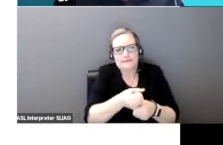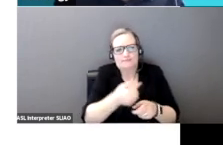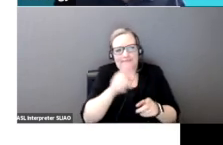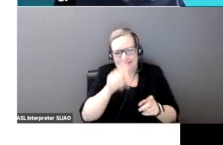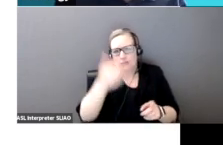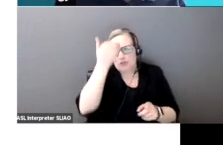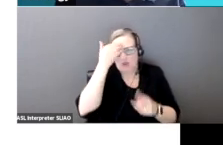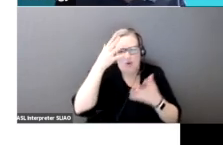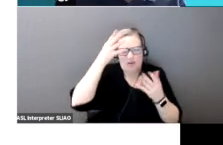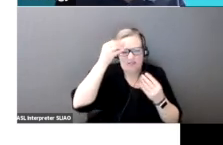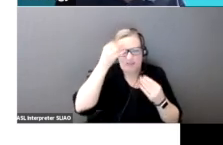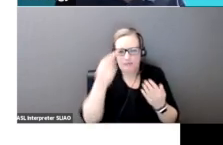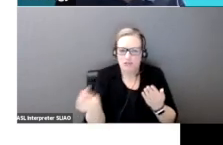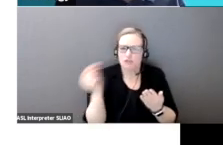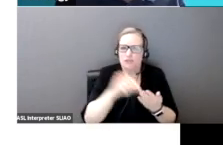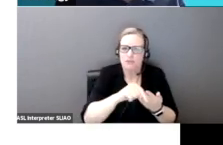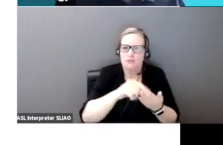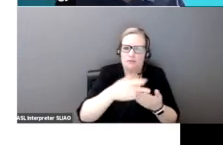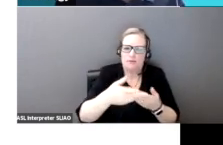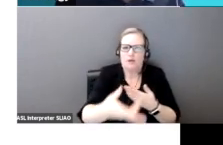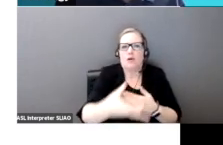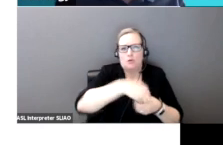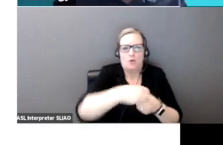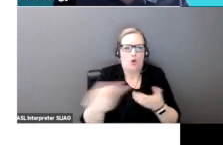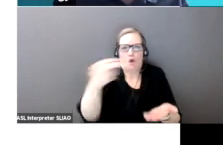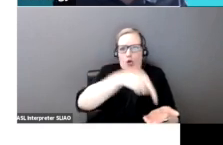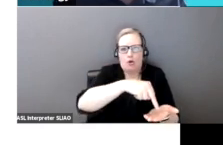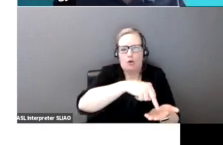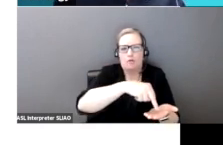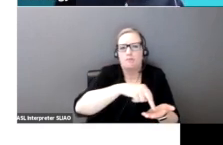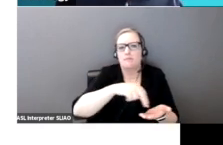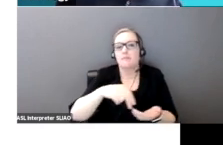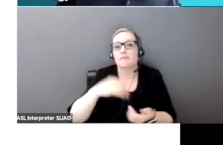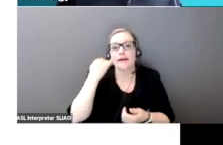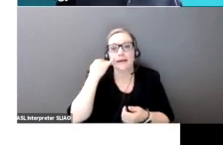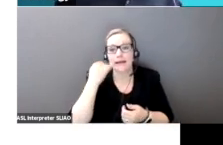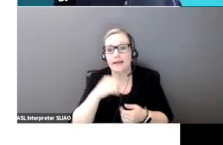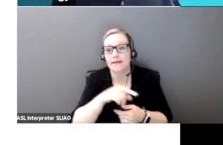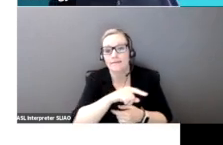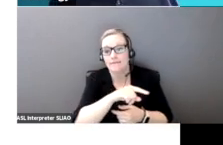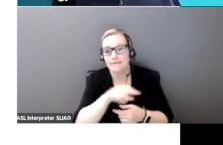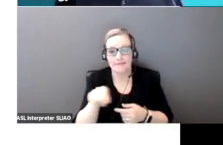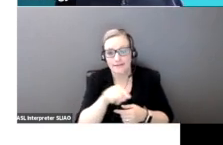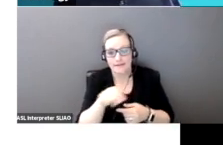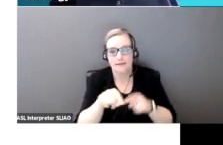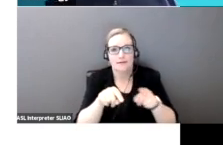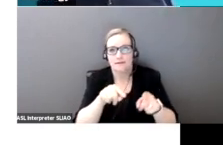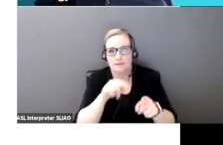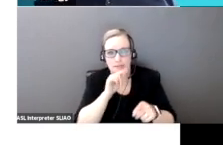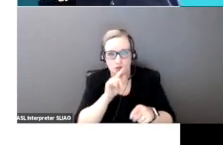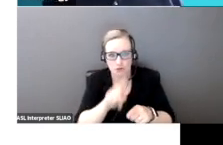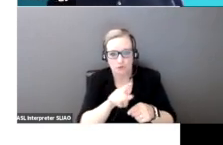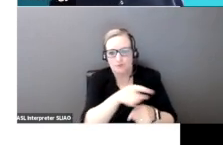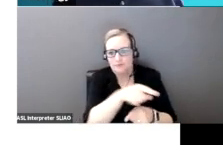employee contracts cover trade secrets, and ensure that any outside disclosure is under a non-disclosure